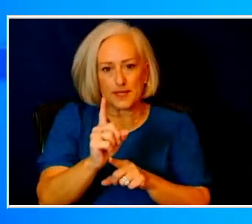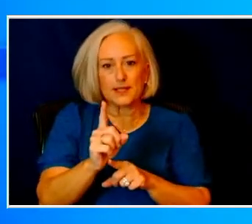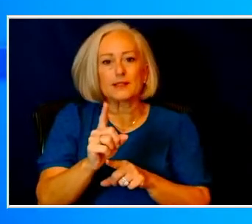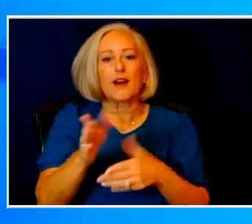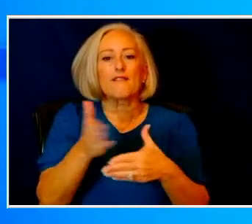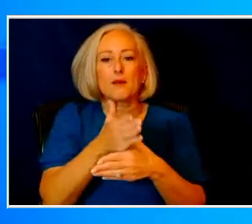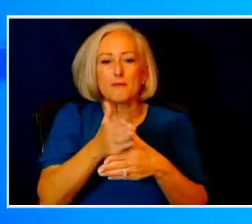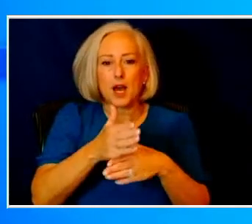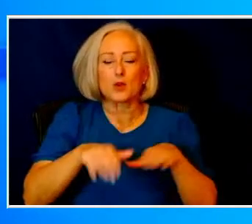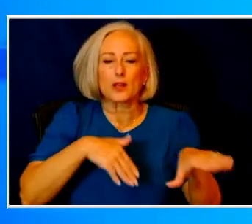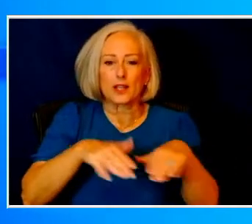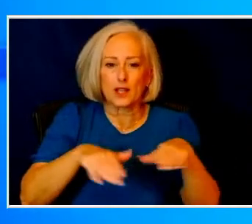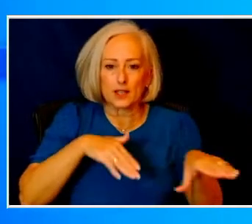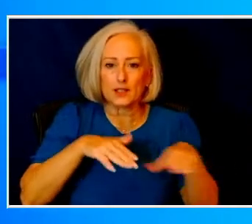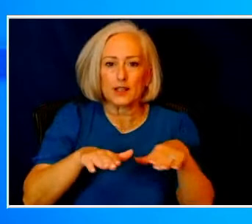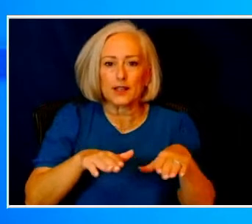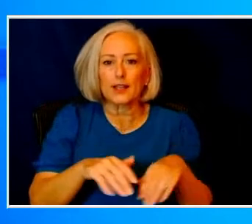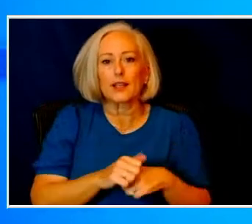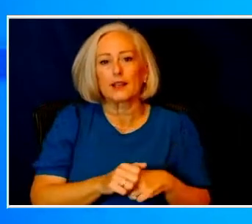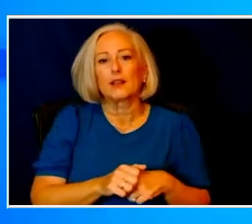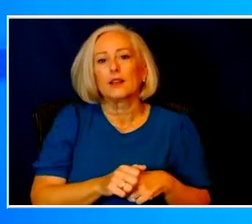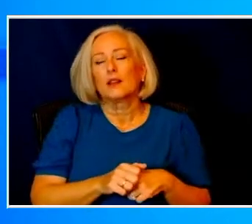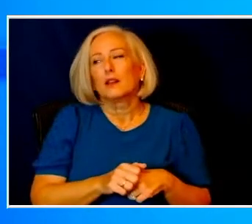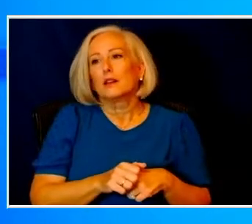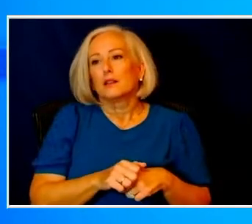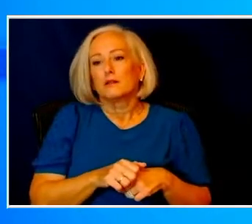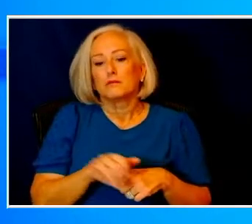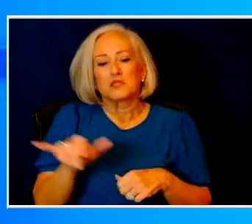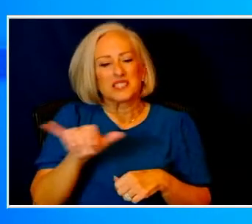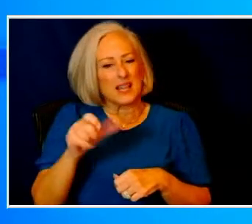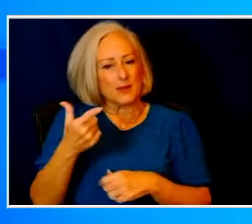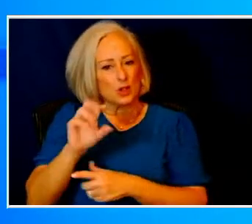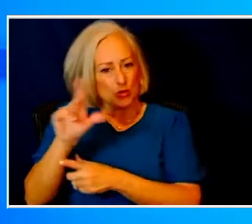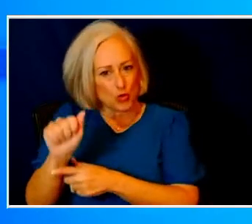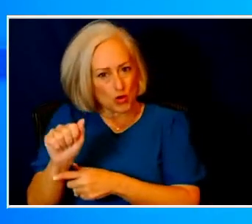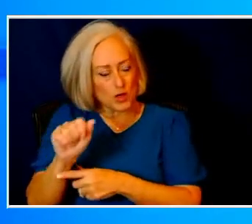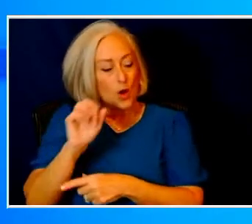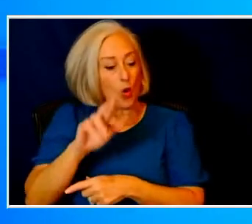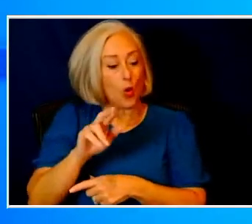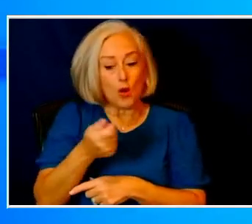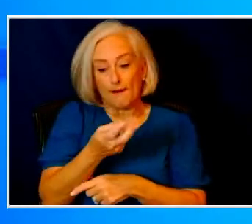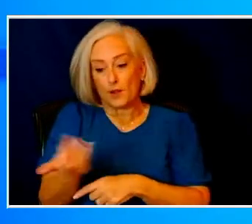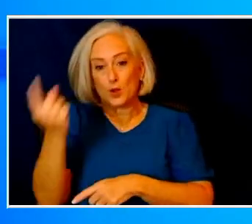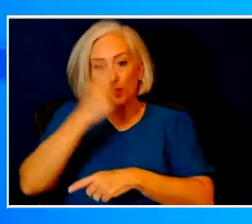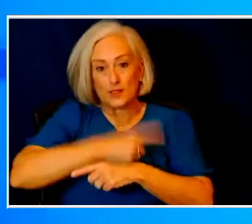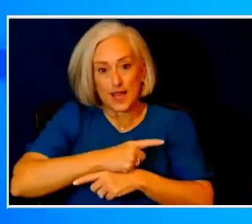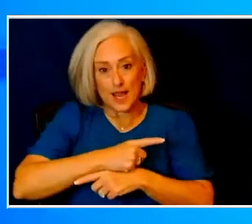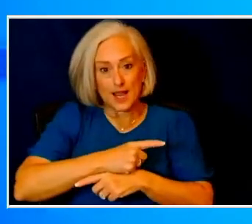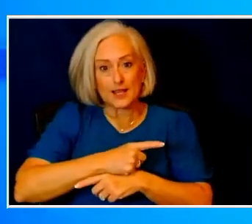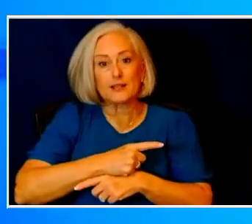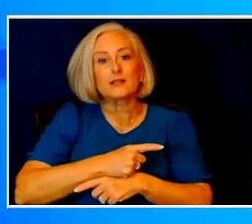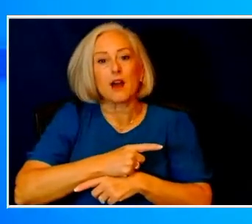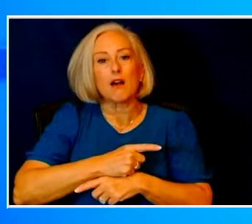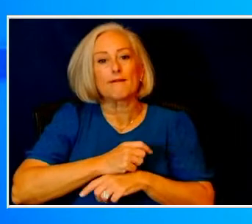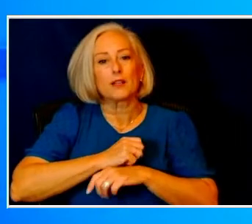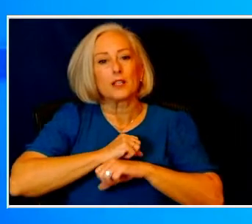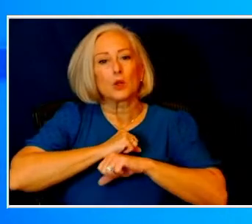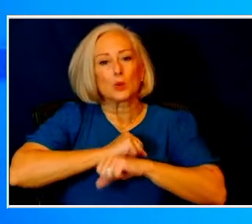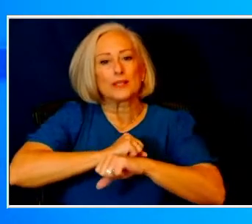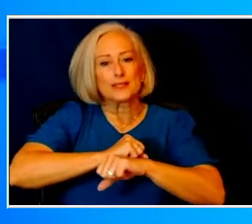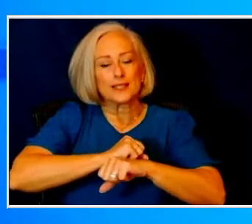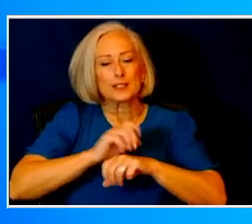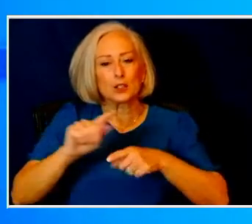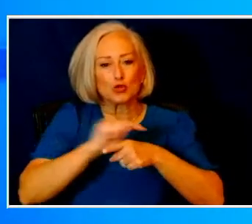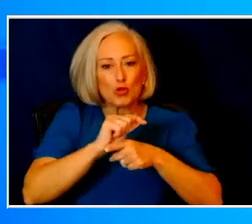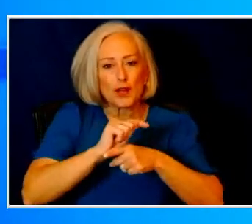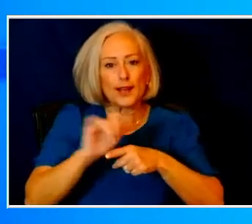walking, like George is doing, but then also working in a couple of days of resistance training. So that could be some exercise bands, it